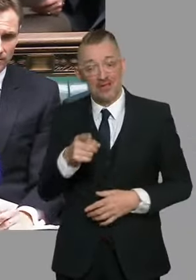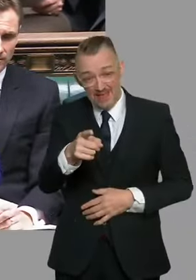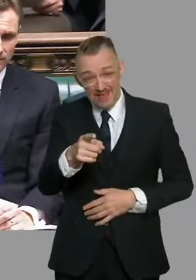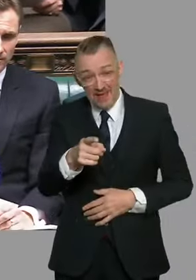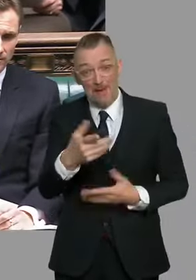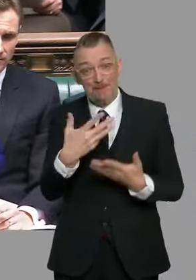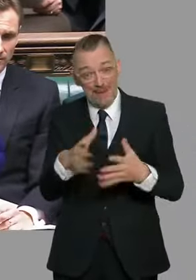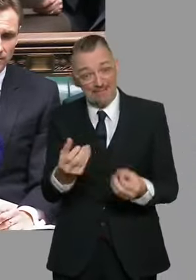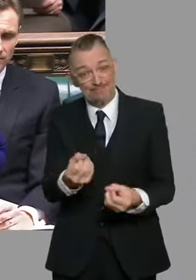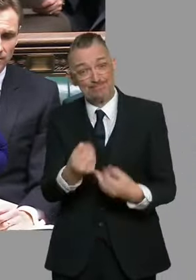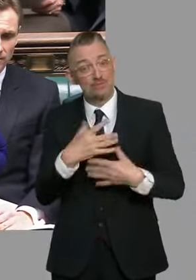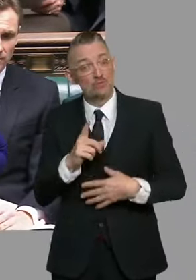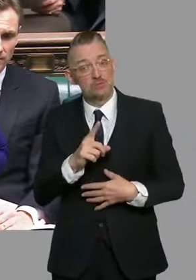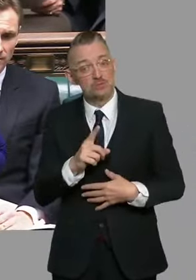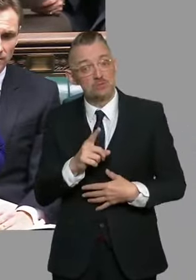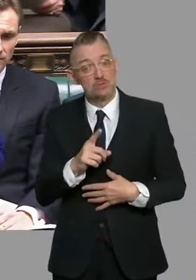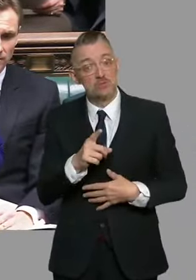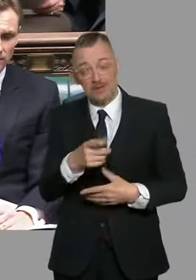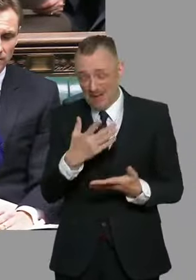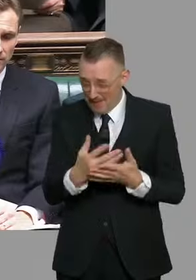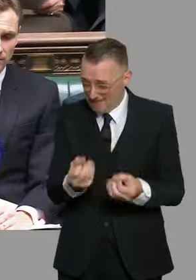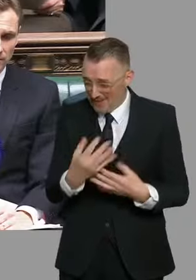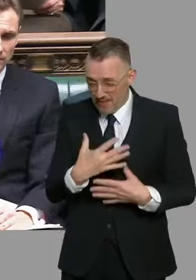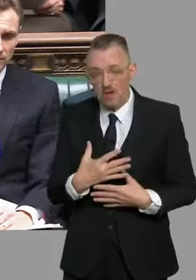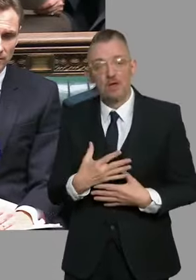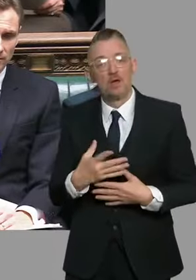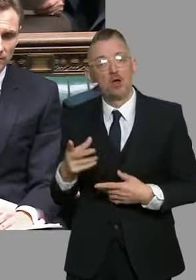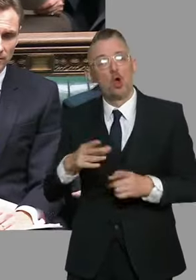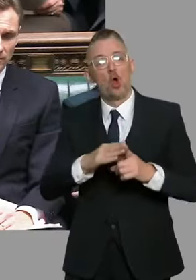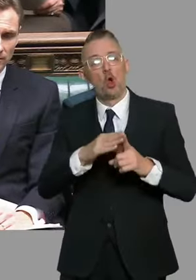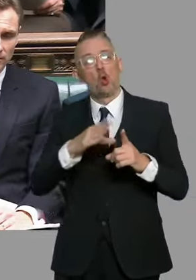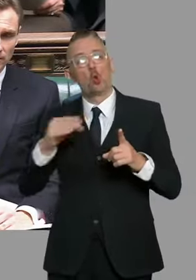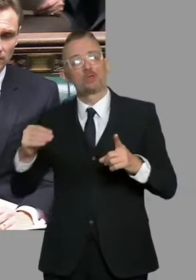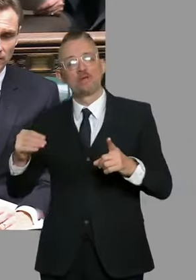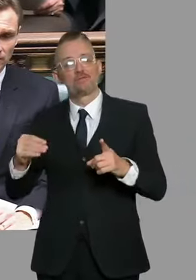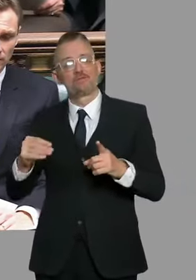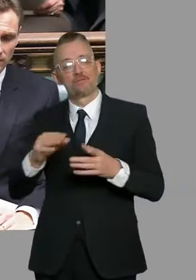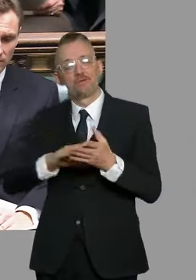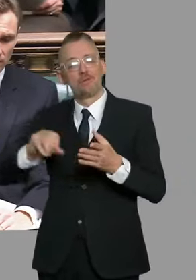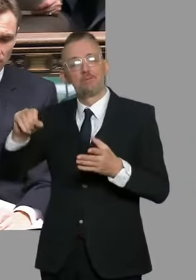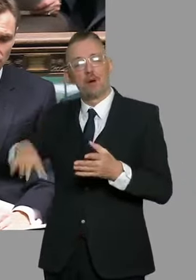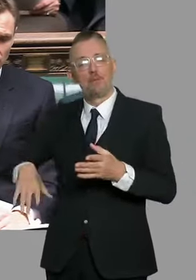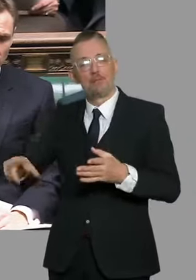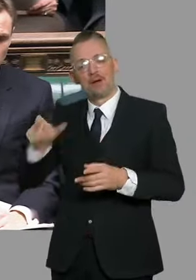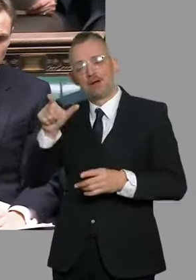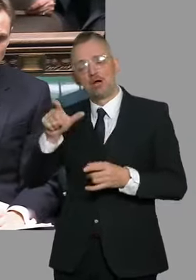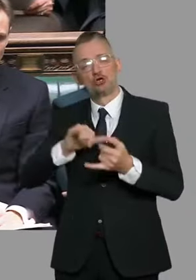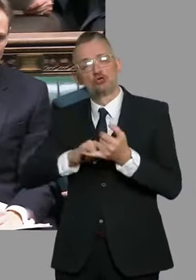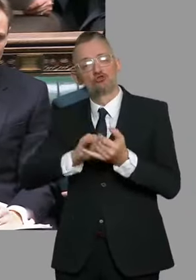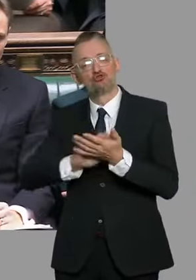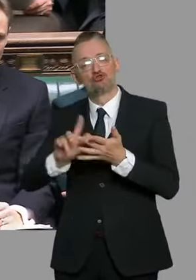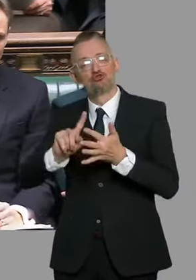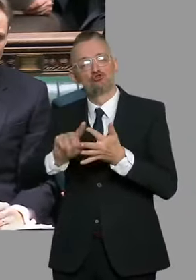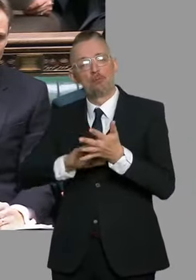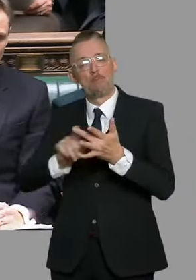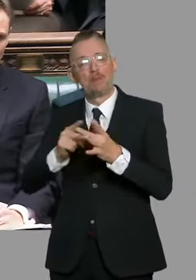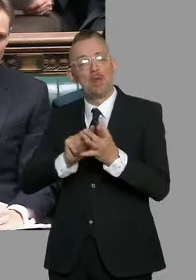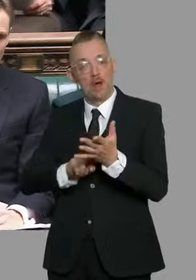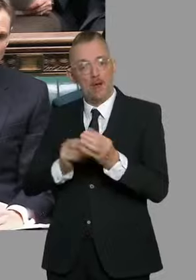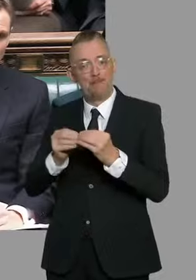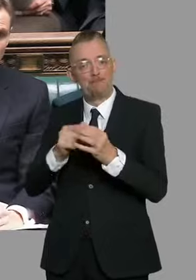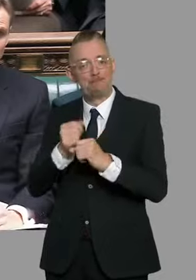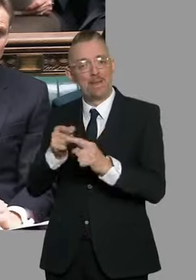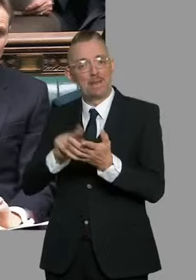when the Conservatives took away Shamima Begum's citizenship. Now he has appointed her defence lawyer as his Attorney